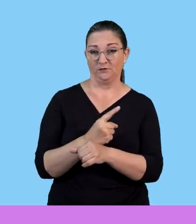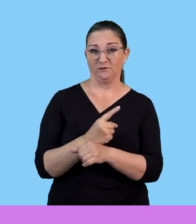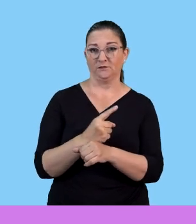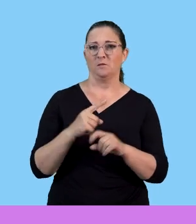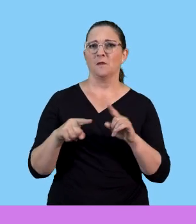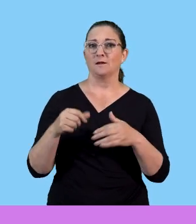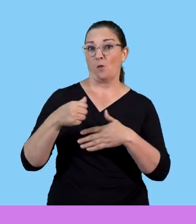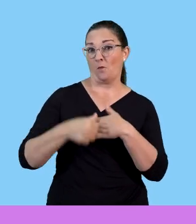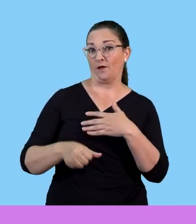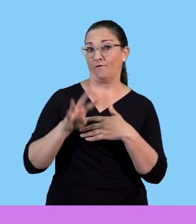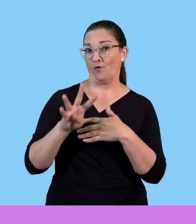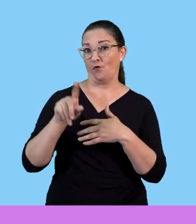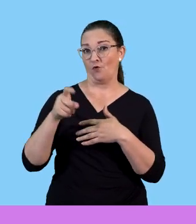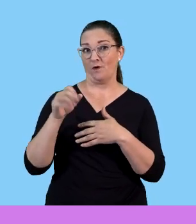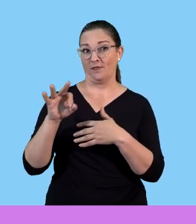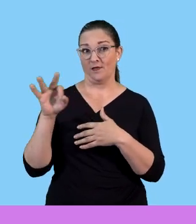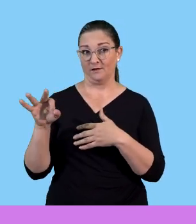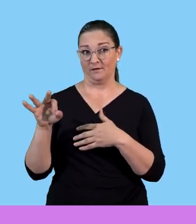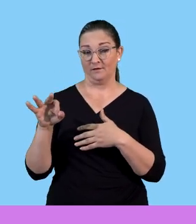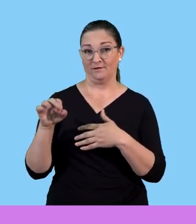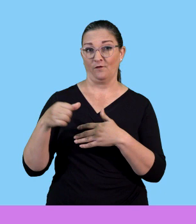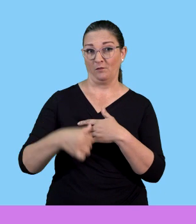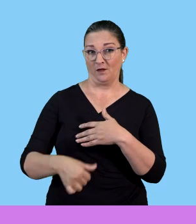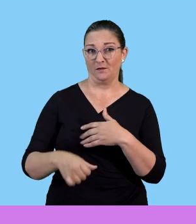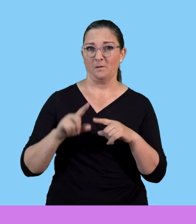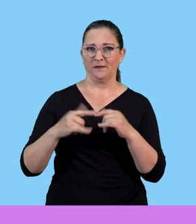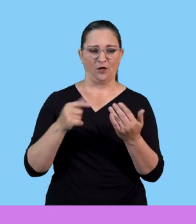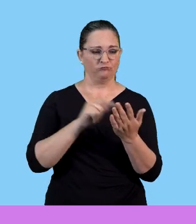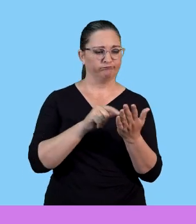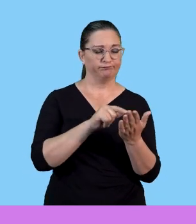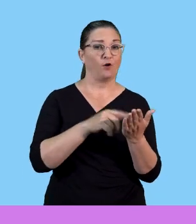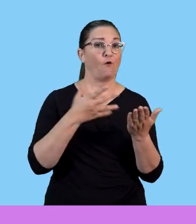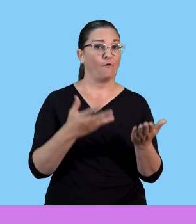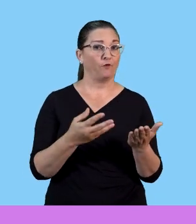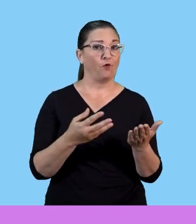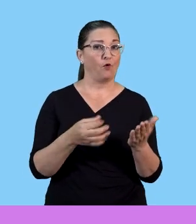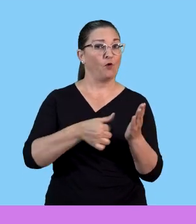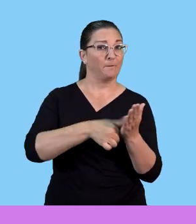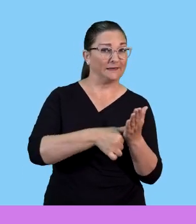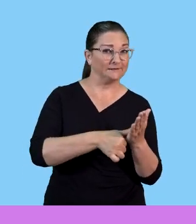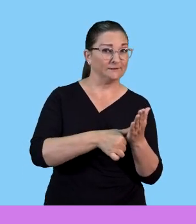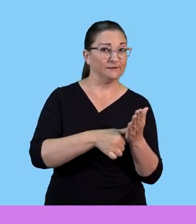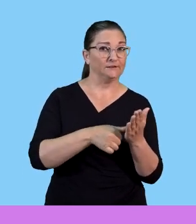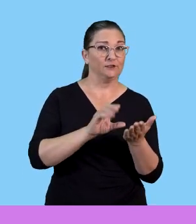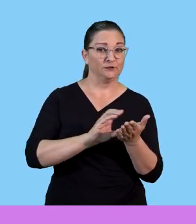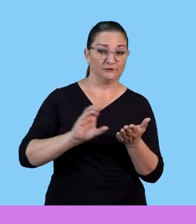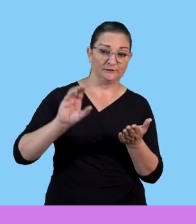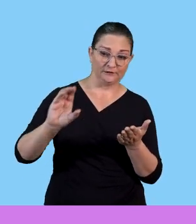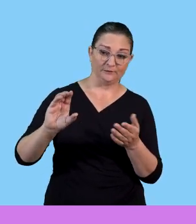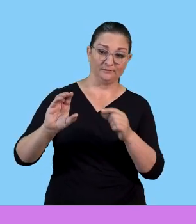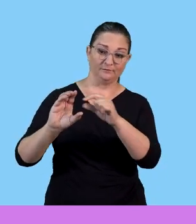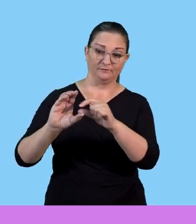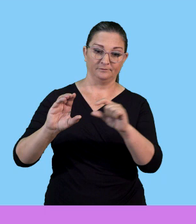4,33 weeks in a month, calculate his contribution to his pension fund. Now remember, he